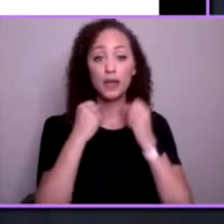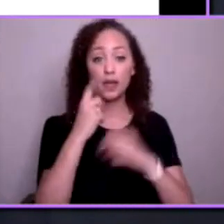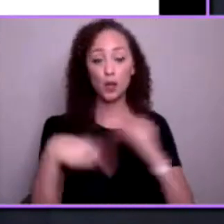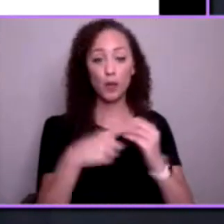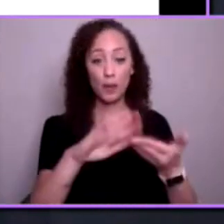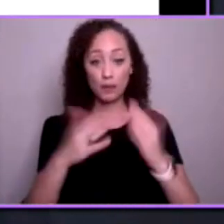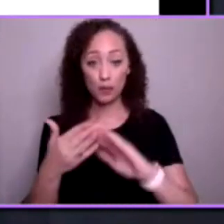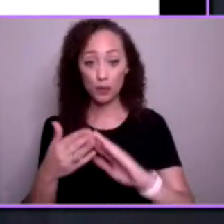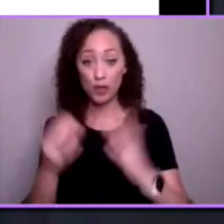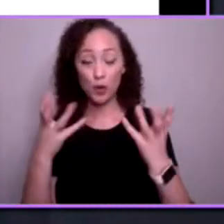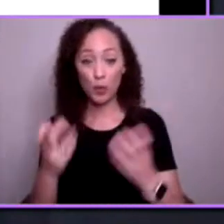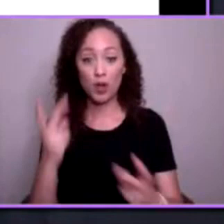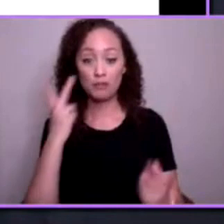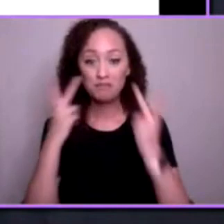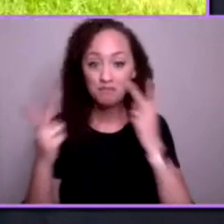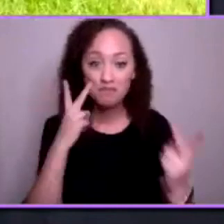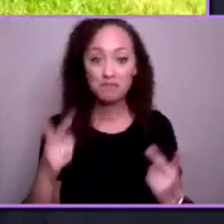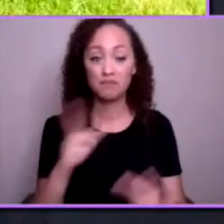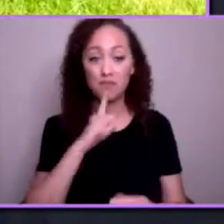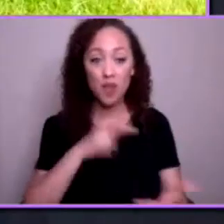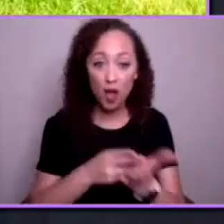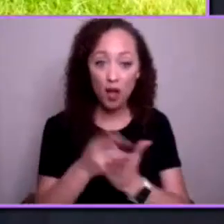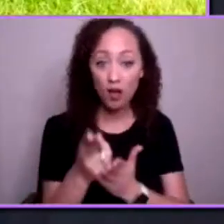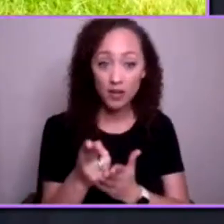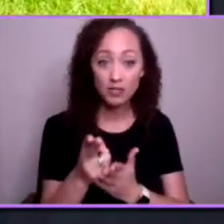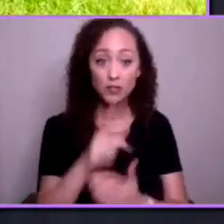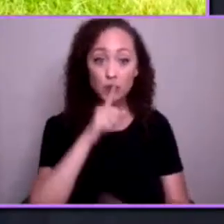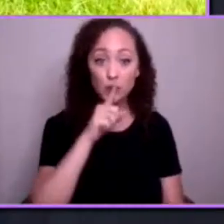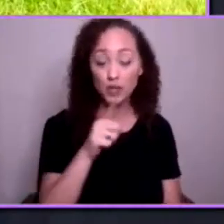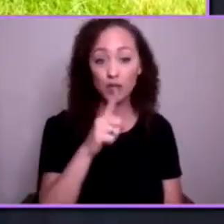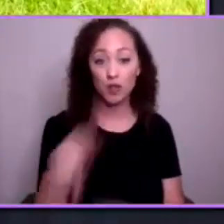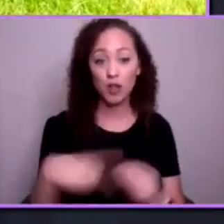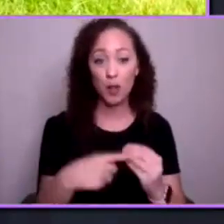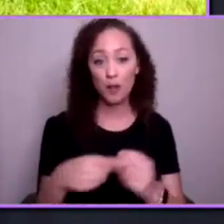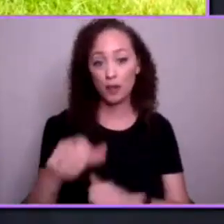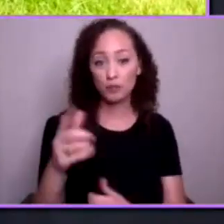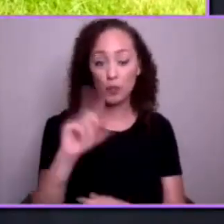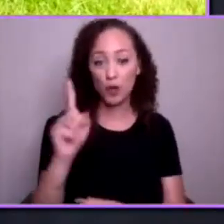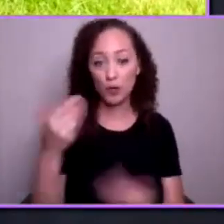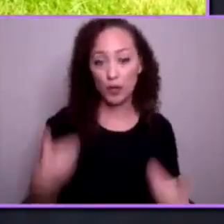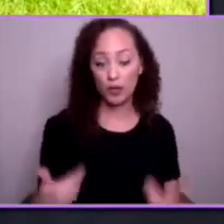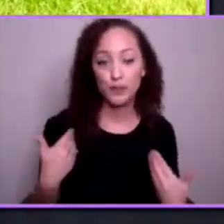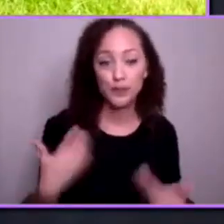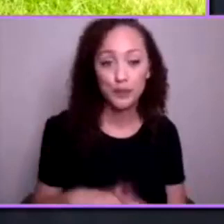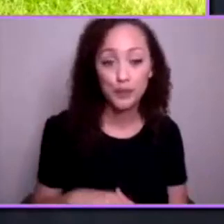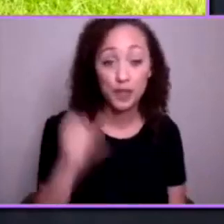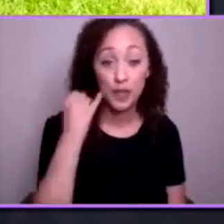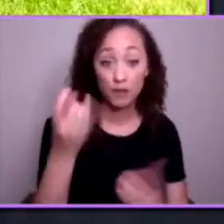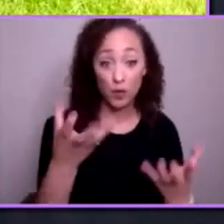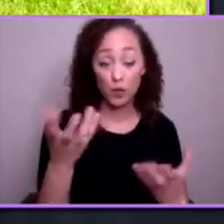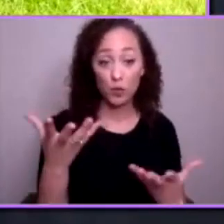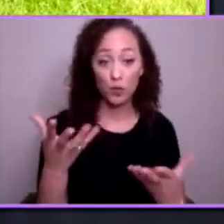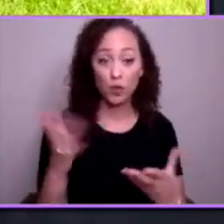real with one another about where we actually are. If you're an event director that wants to improve inclusivity at your event, Swing Diversity is available